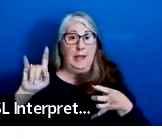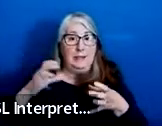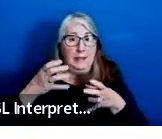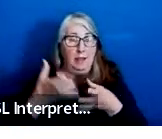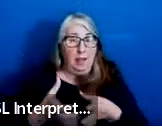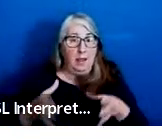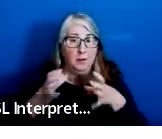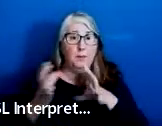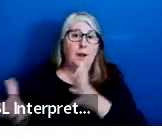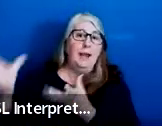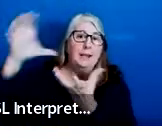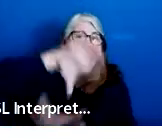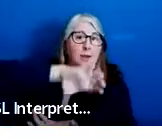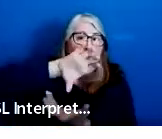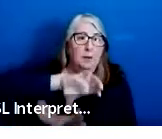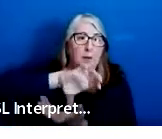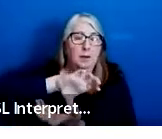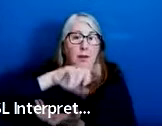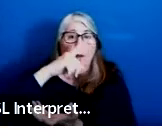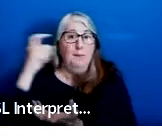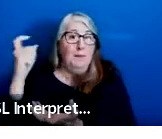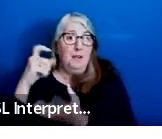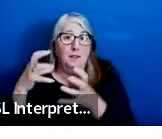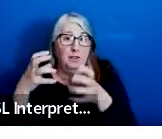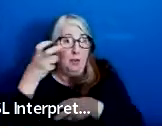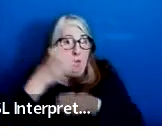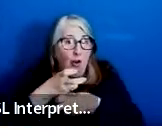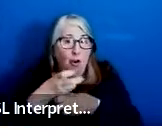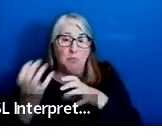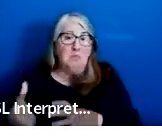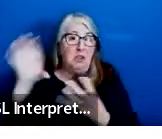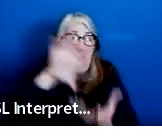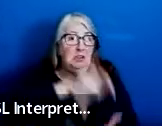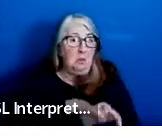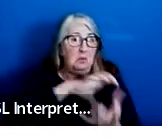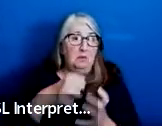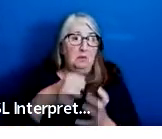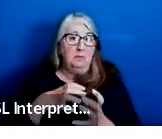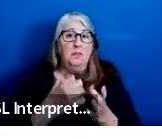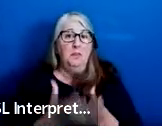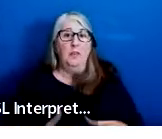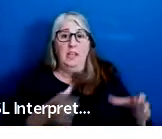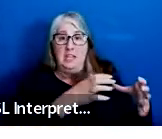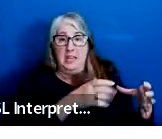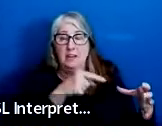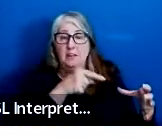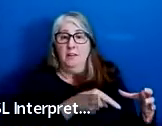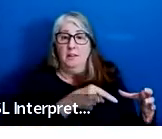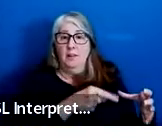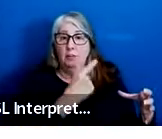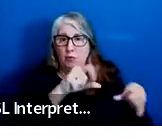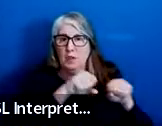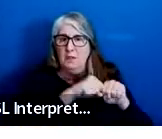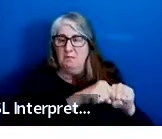it because it's solid. I can slide it out and dump it into my container without the